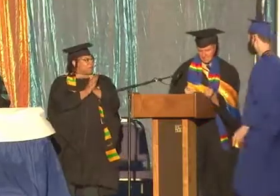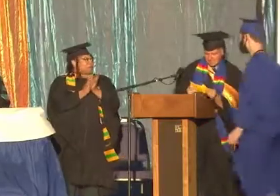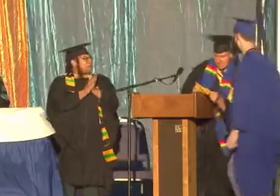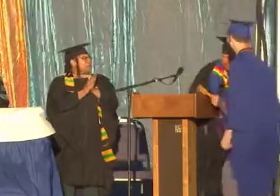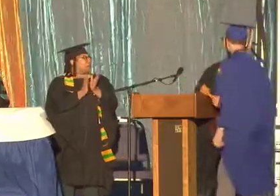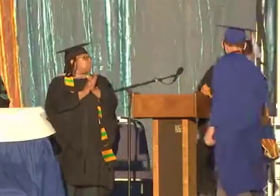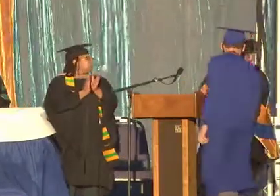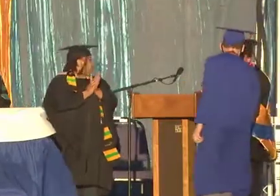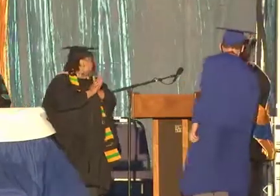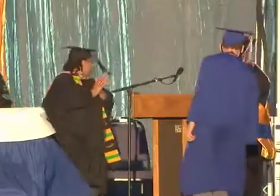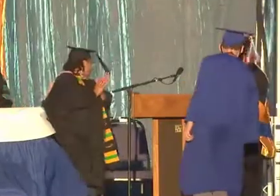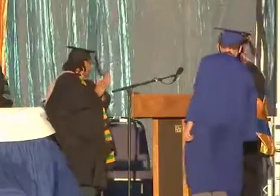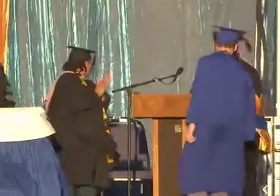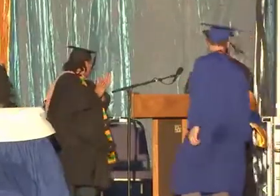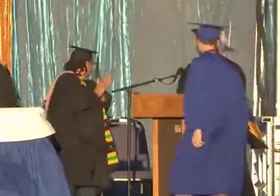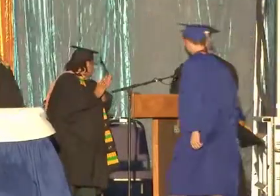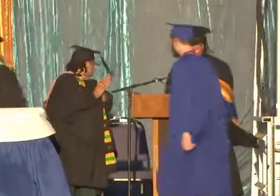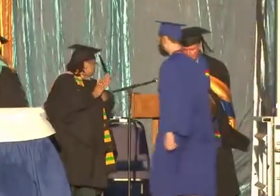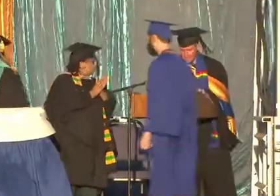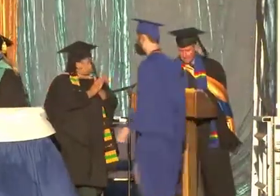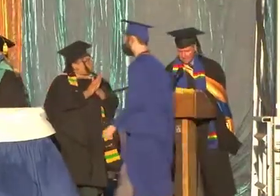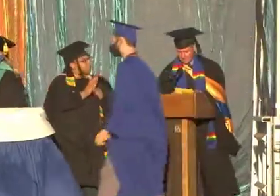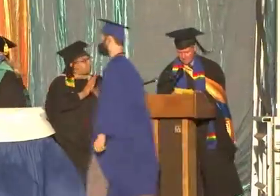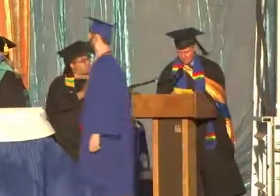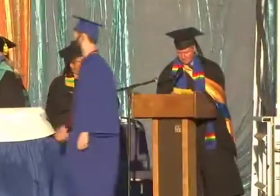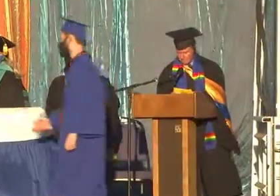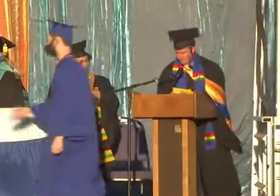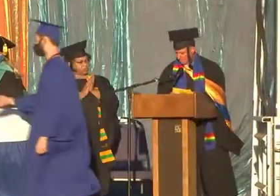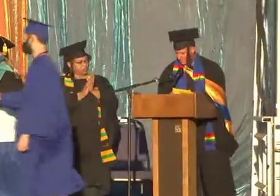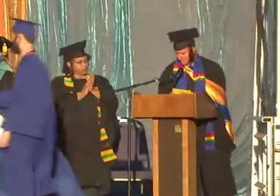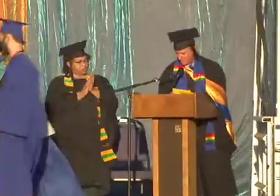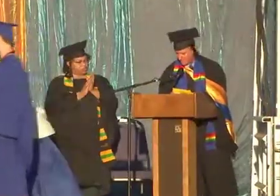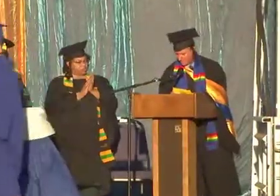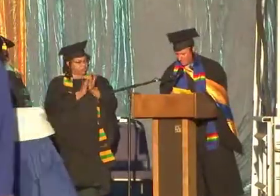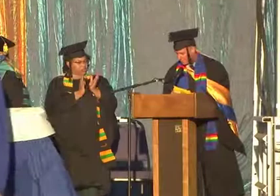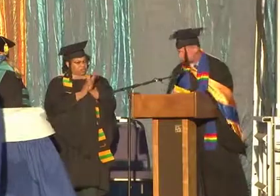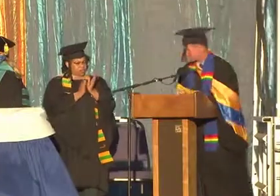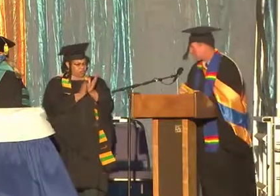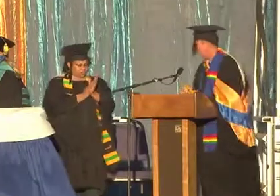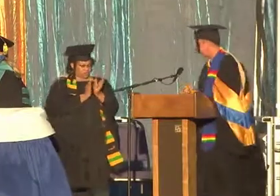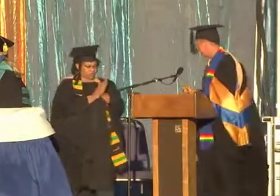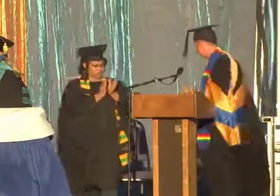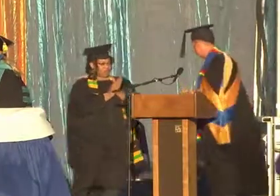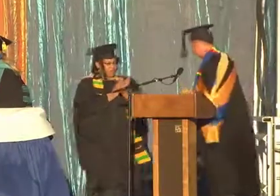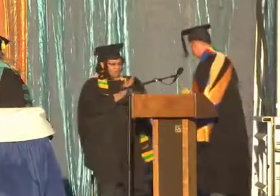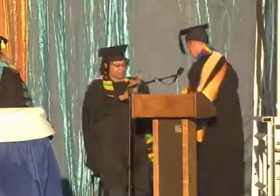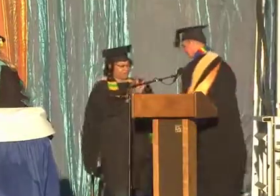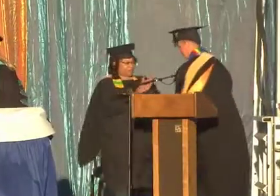Say it again. Thank you. Matthew Reese with honors.